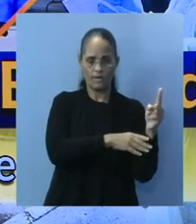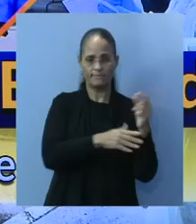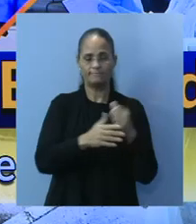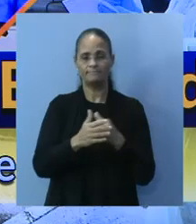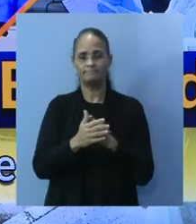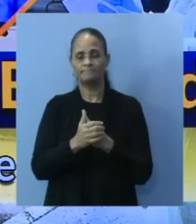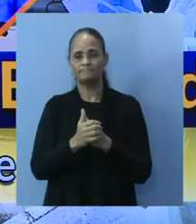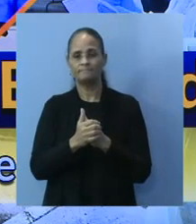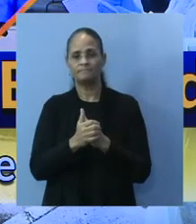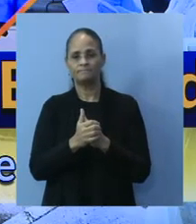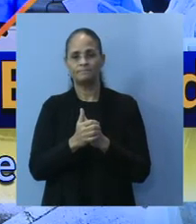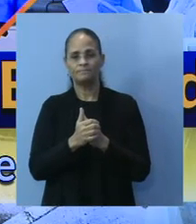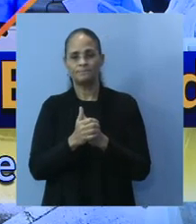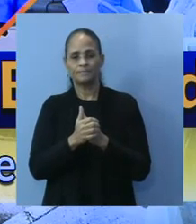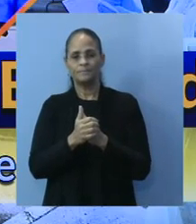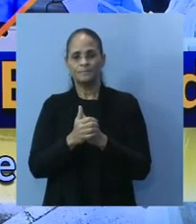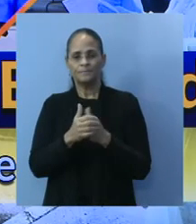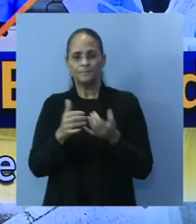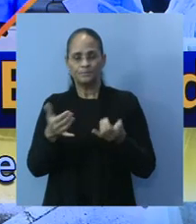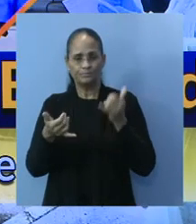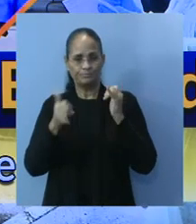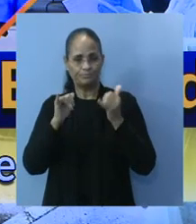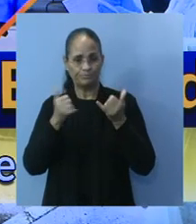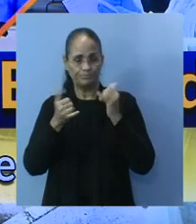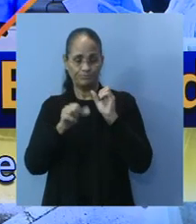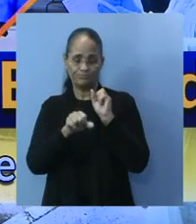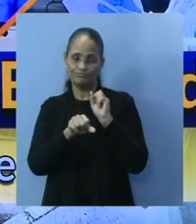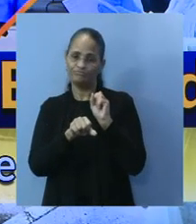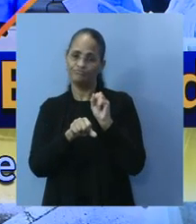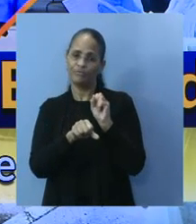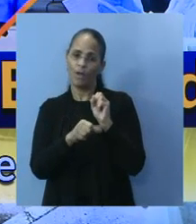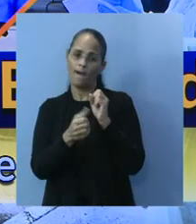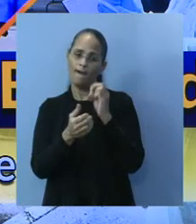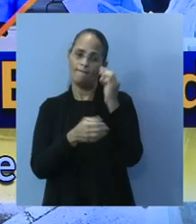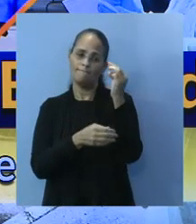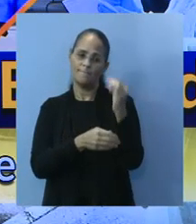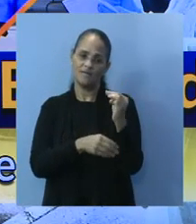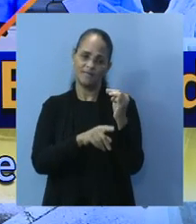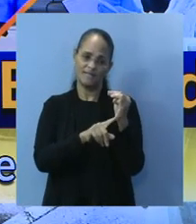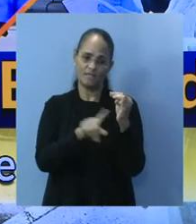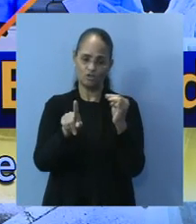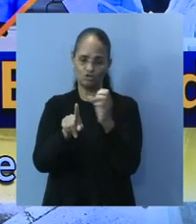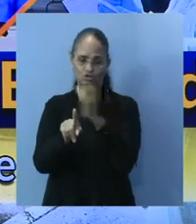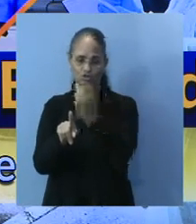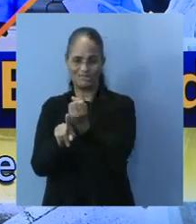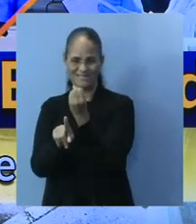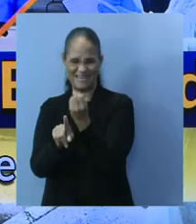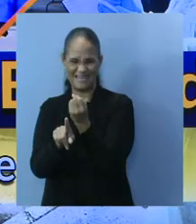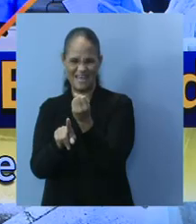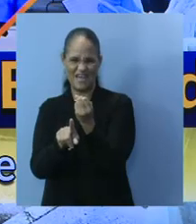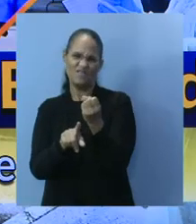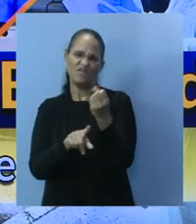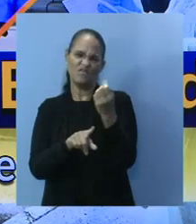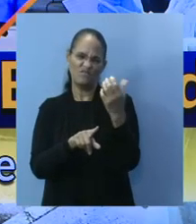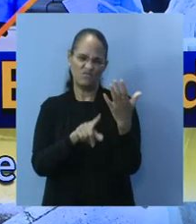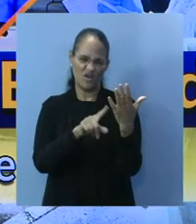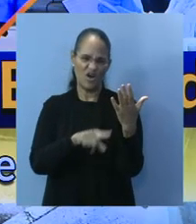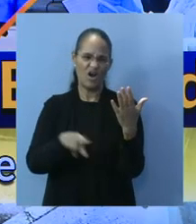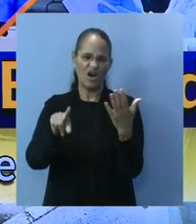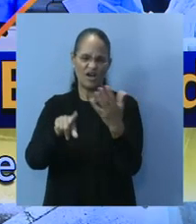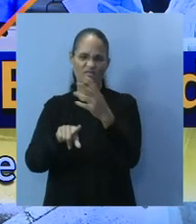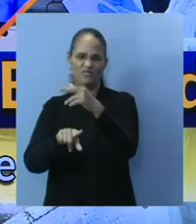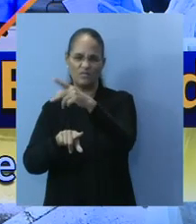543-1111. And the line is operated every Monday to Saturday from 5 p.m. to 9